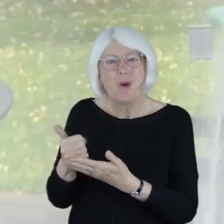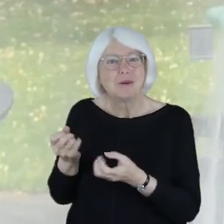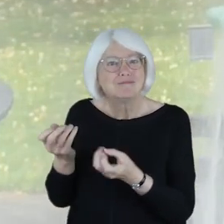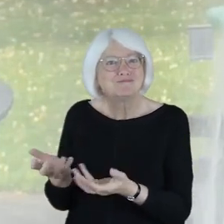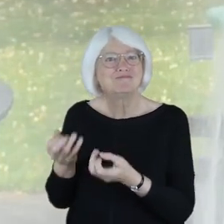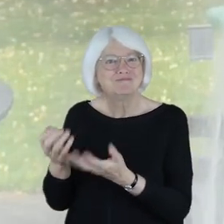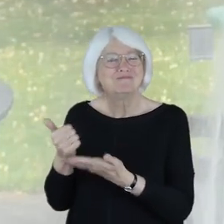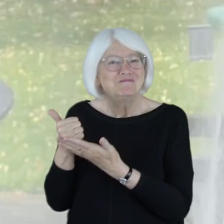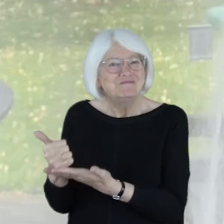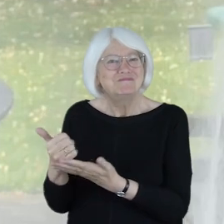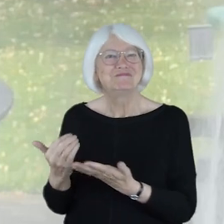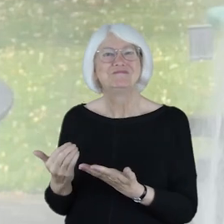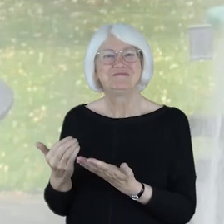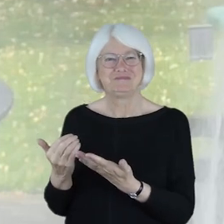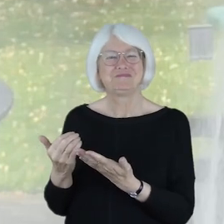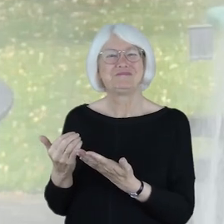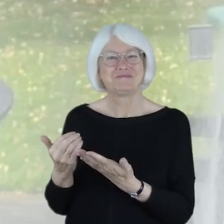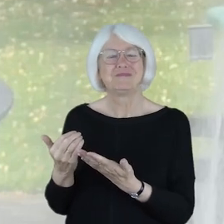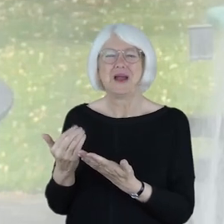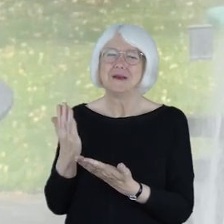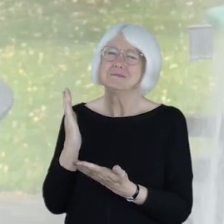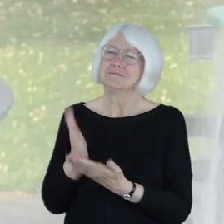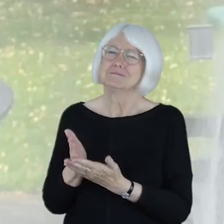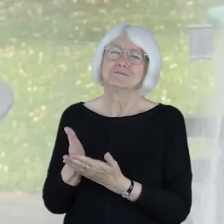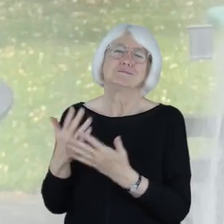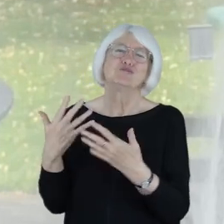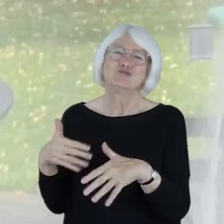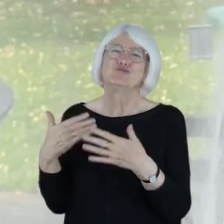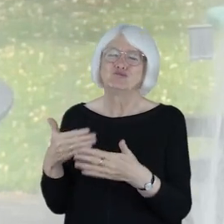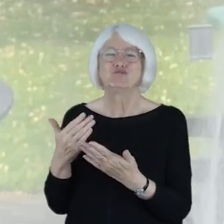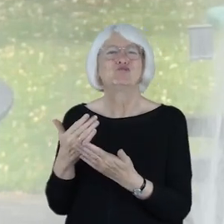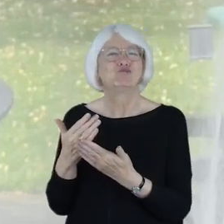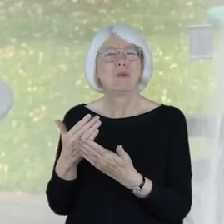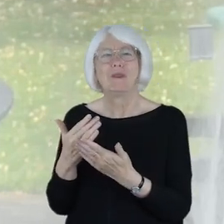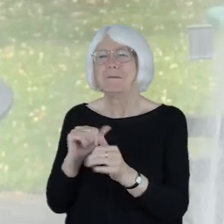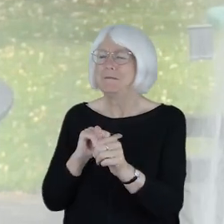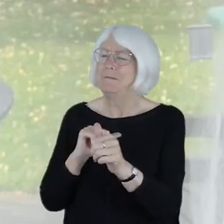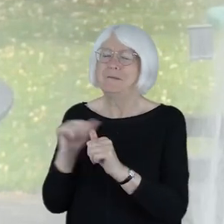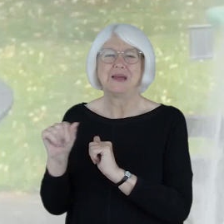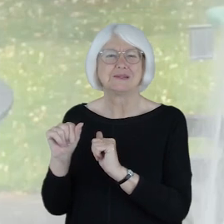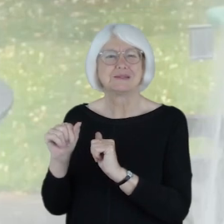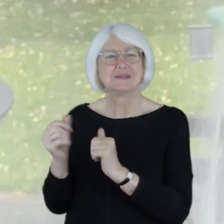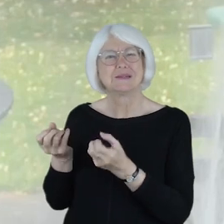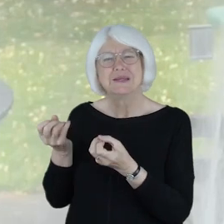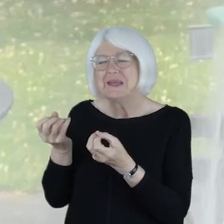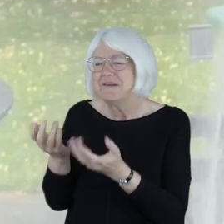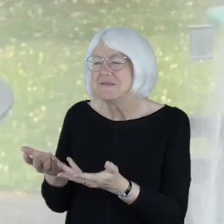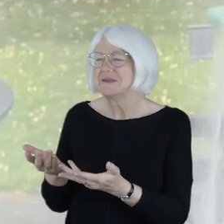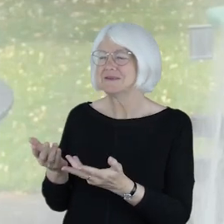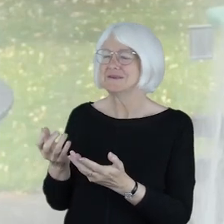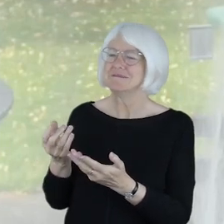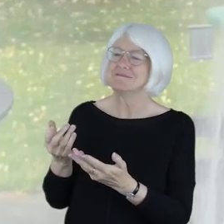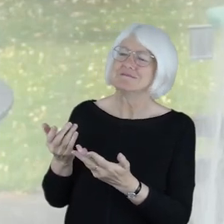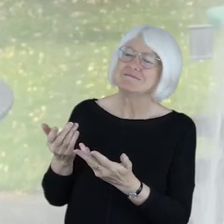given, and the maximum given and taken from any life for however long